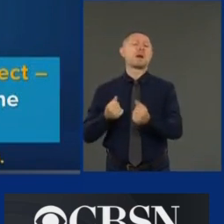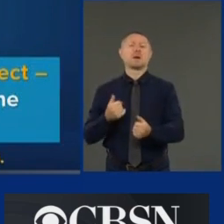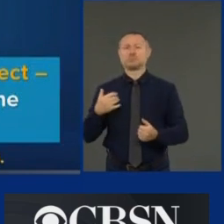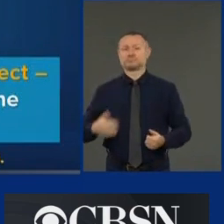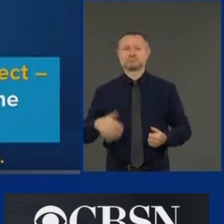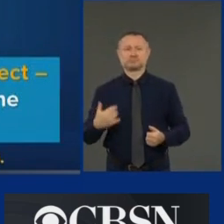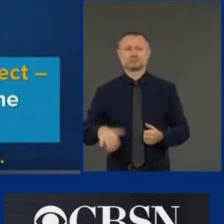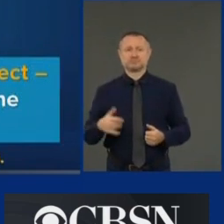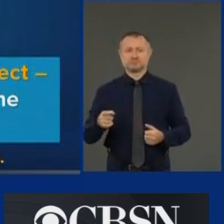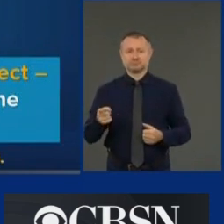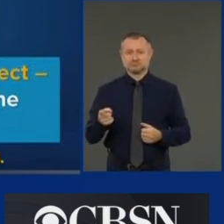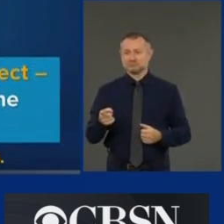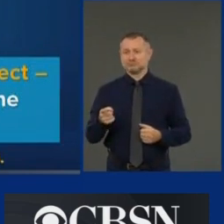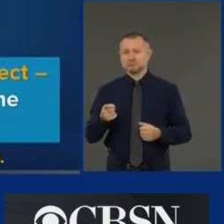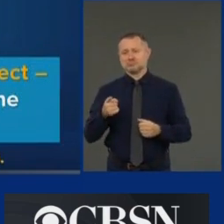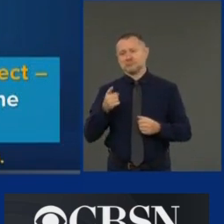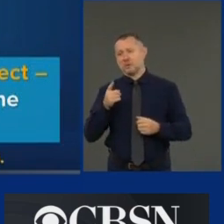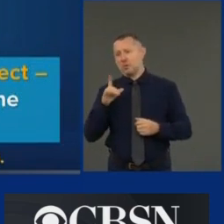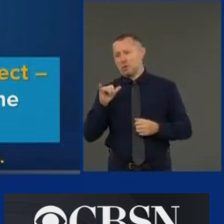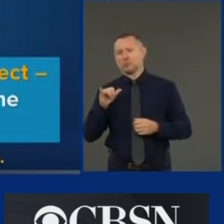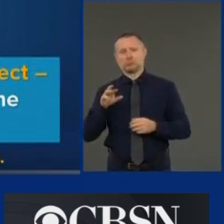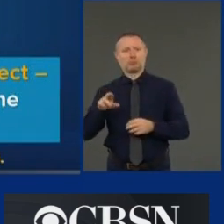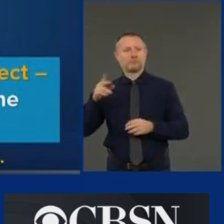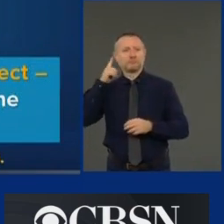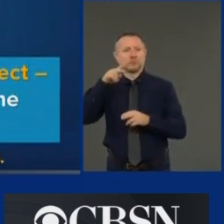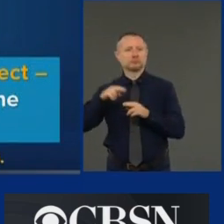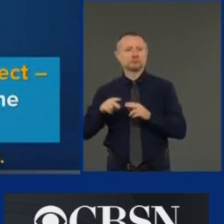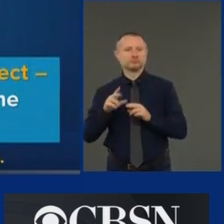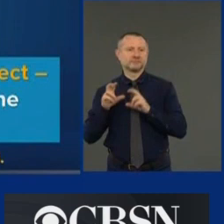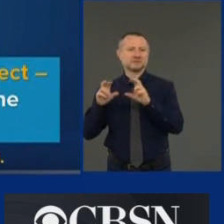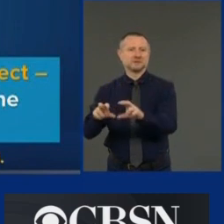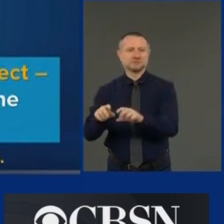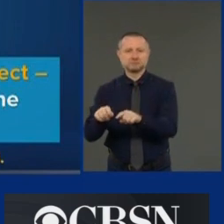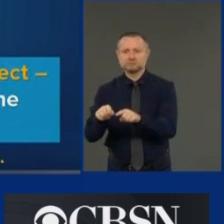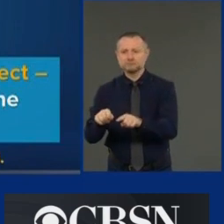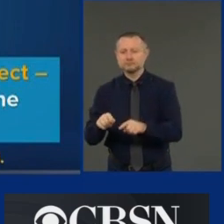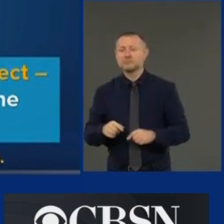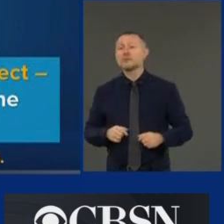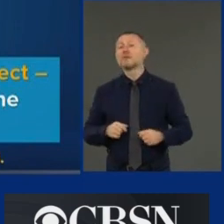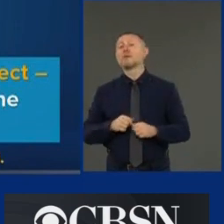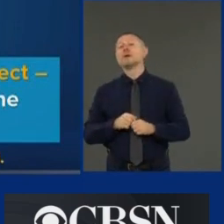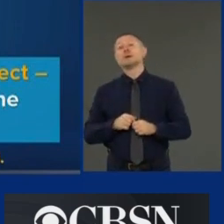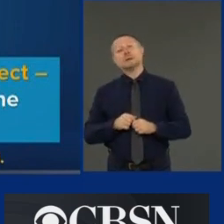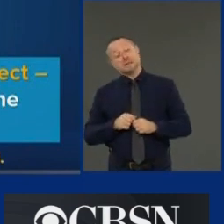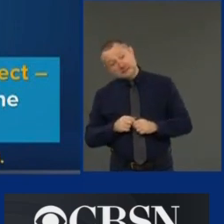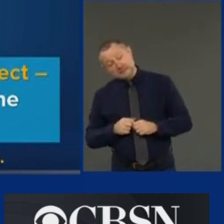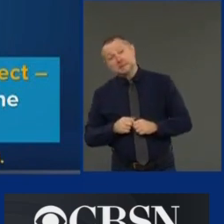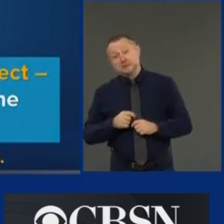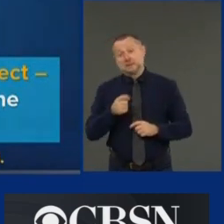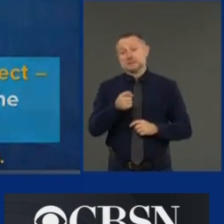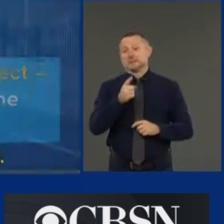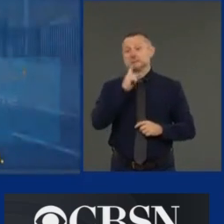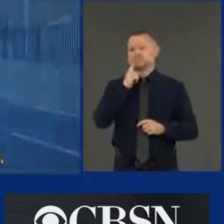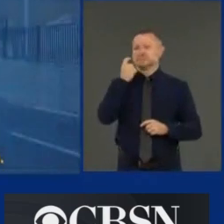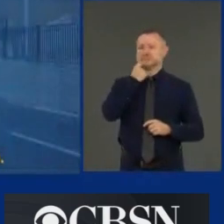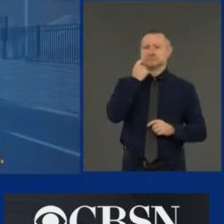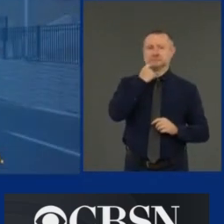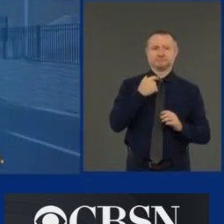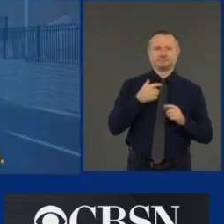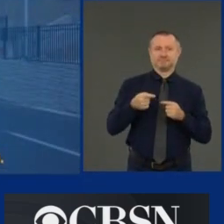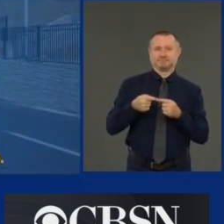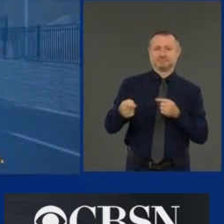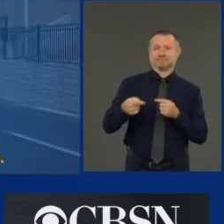for the Long Island Railroad. And this is the latest milestone. The third